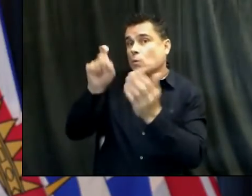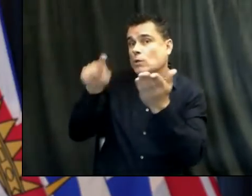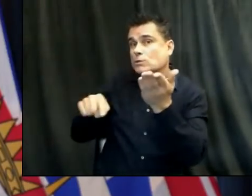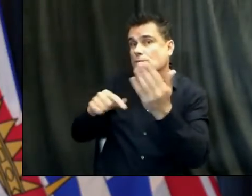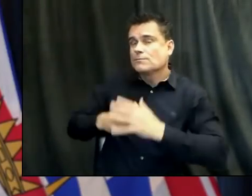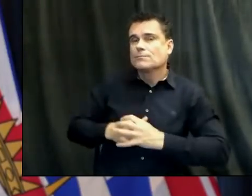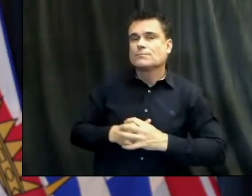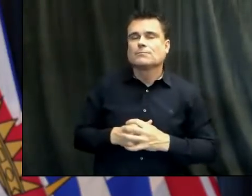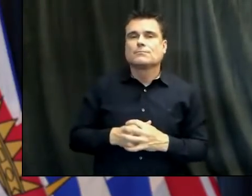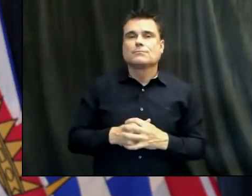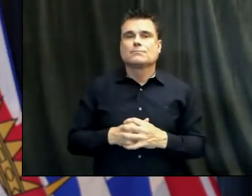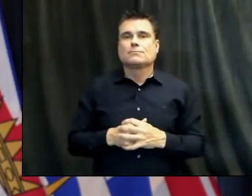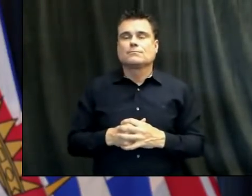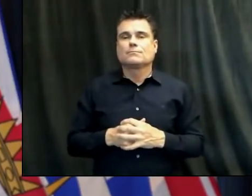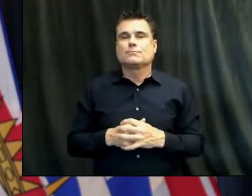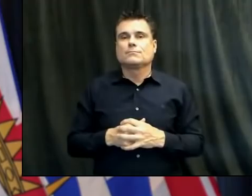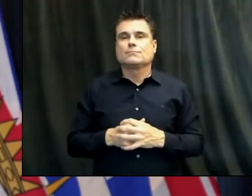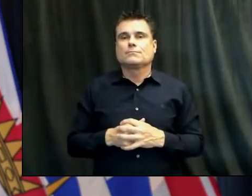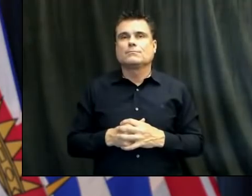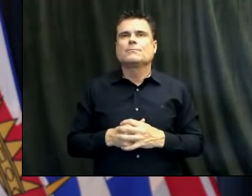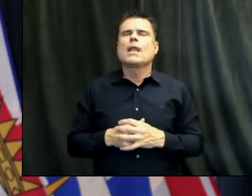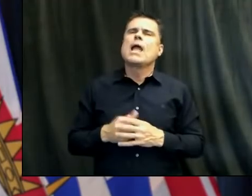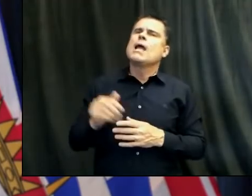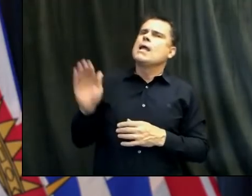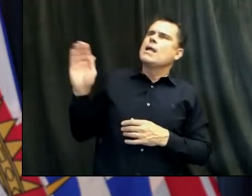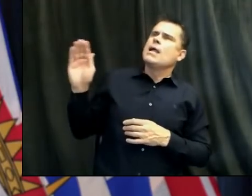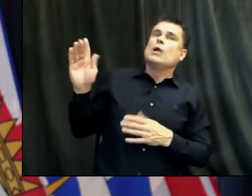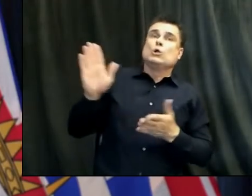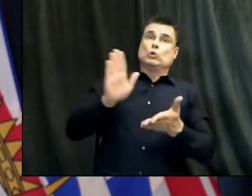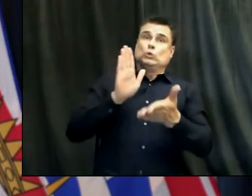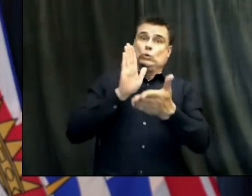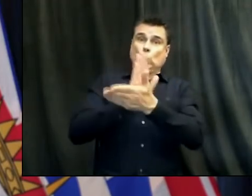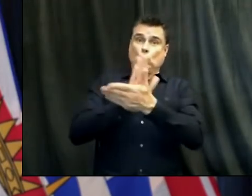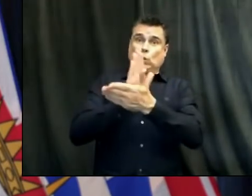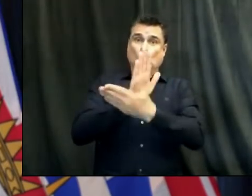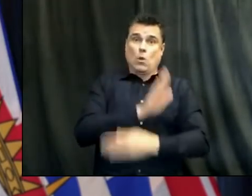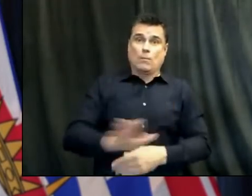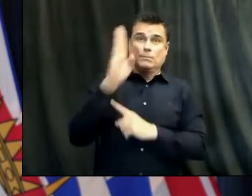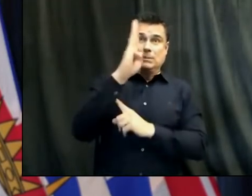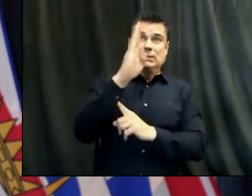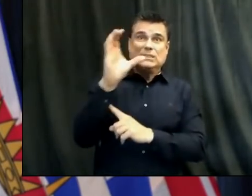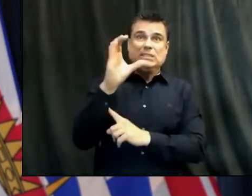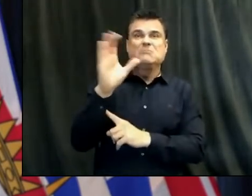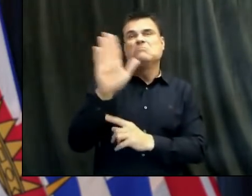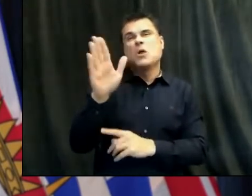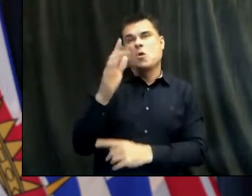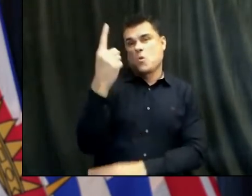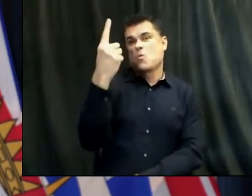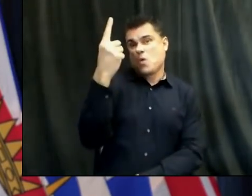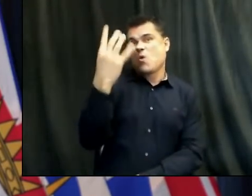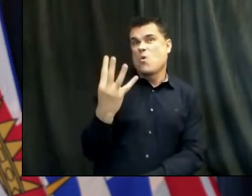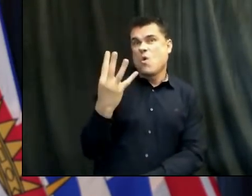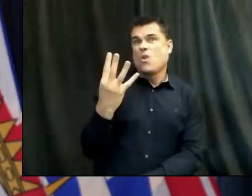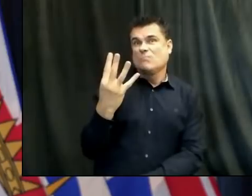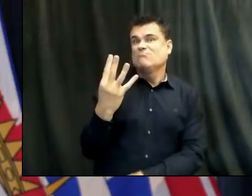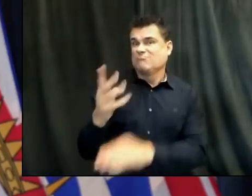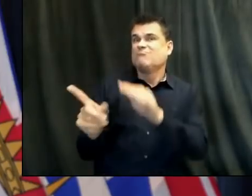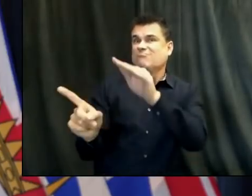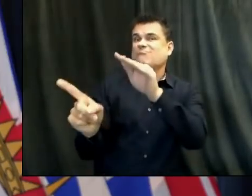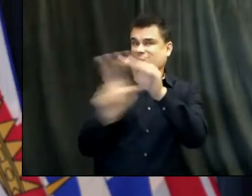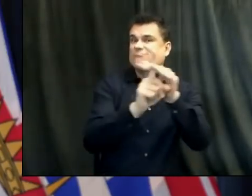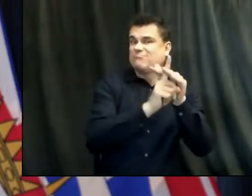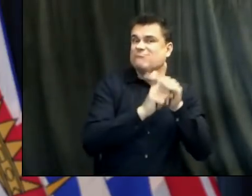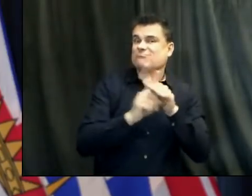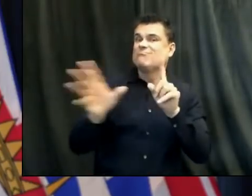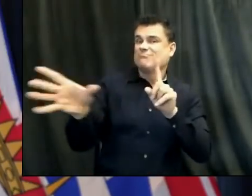are included in that. So yes, for consistency across the country, the public health agency reports only publicly